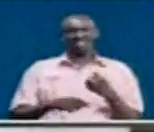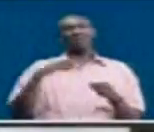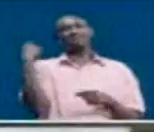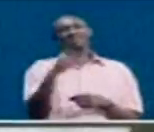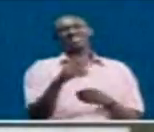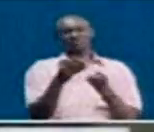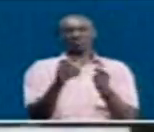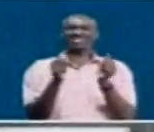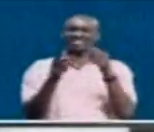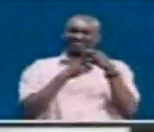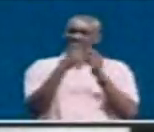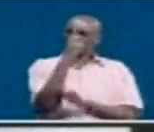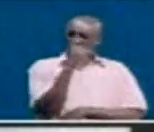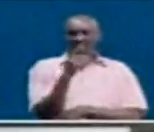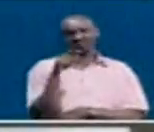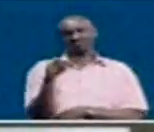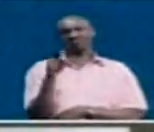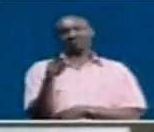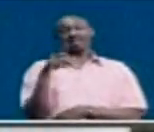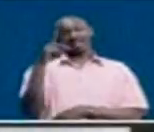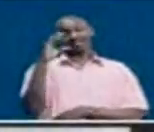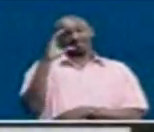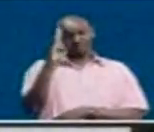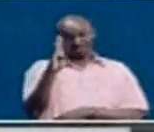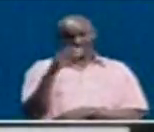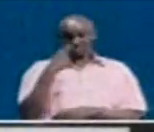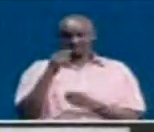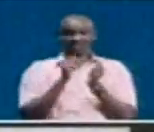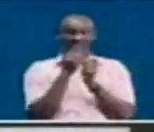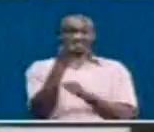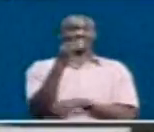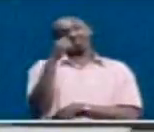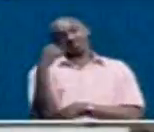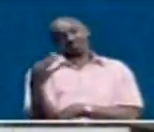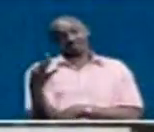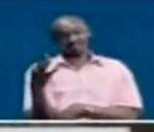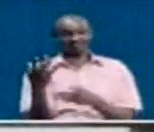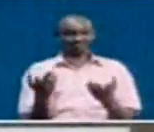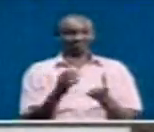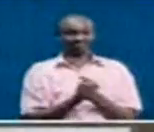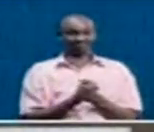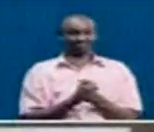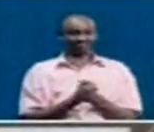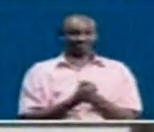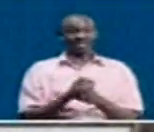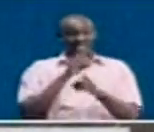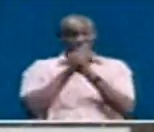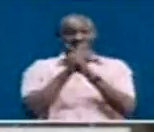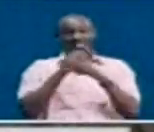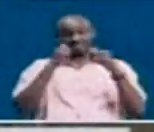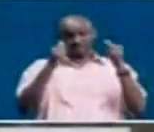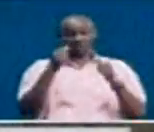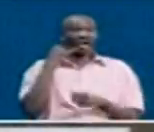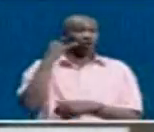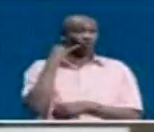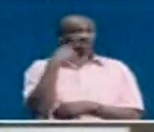a 71-6 win, while KCB beat Kabras Sugar 13-3 in a low-scoring tie. Defending champions Nakuru